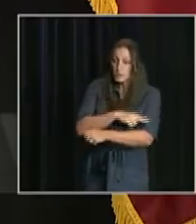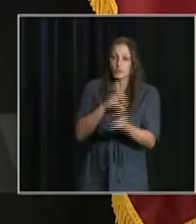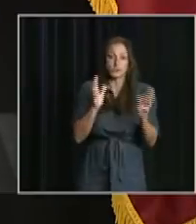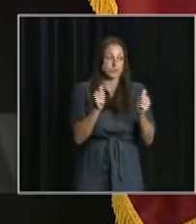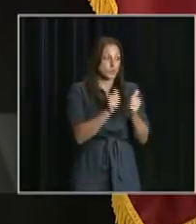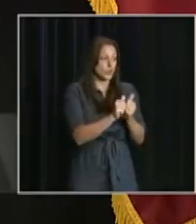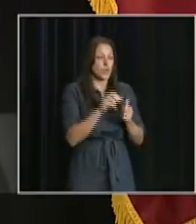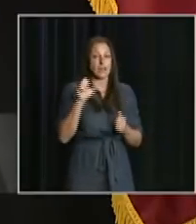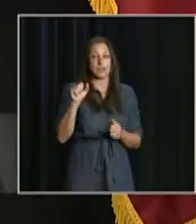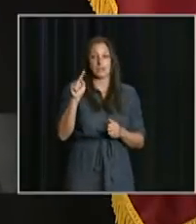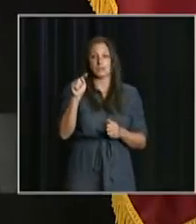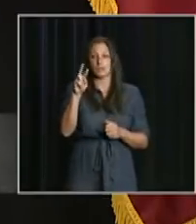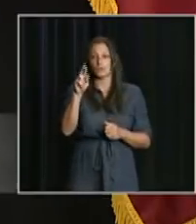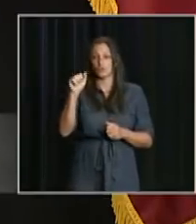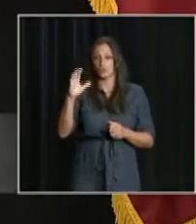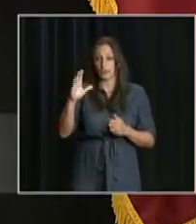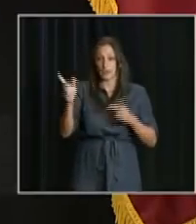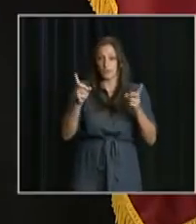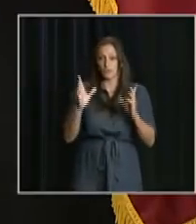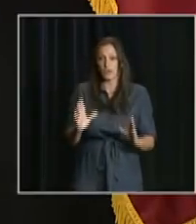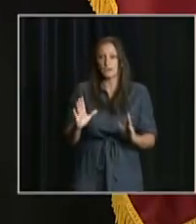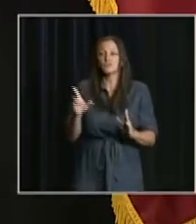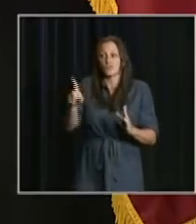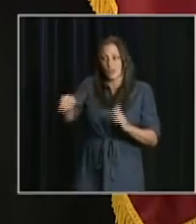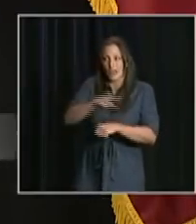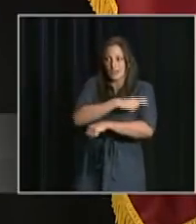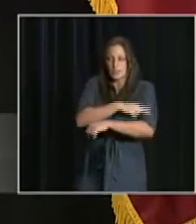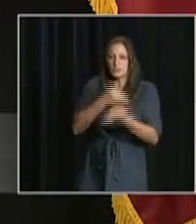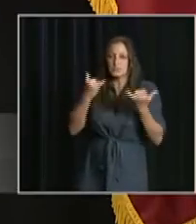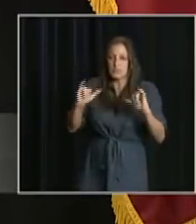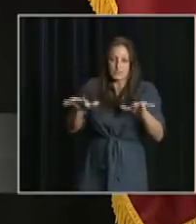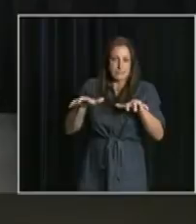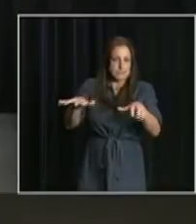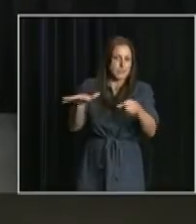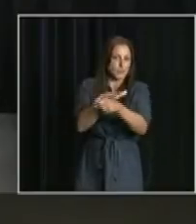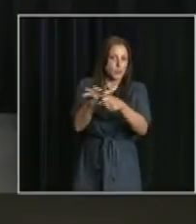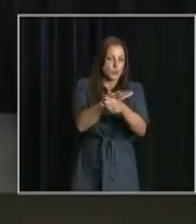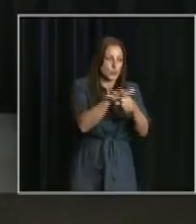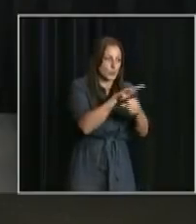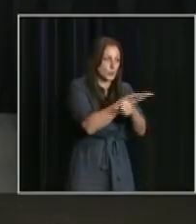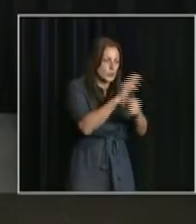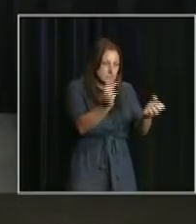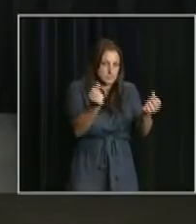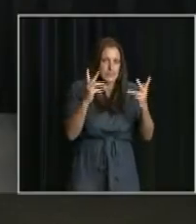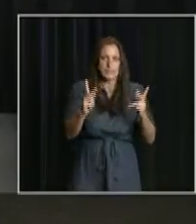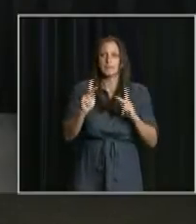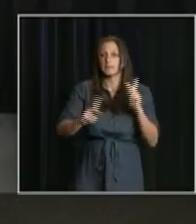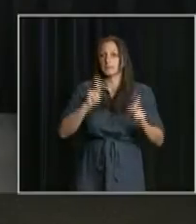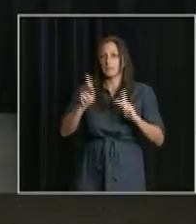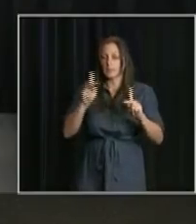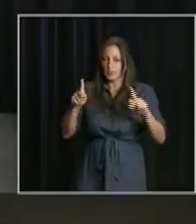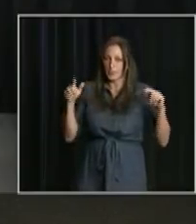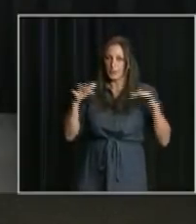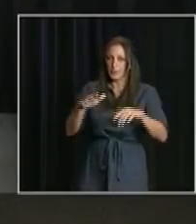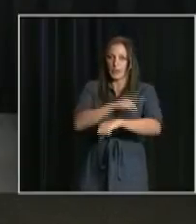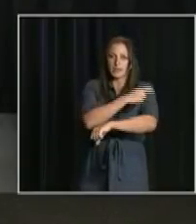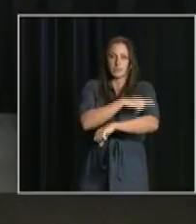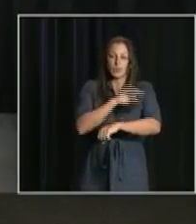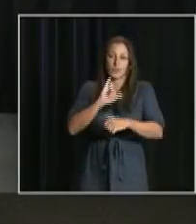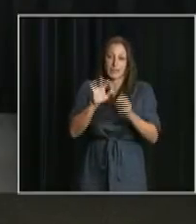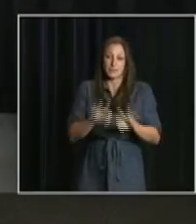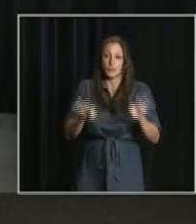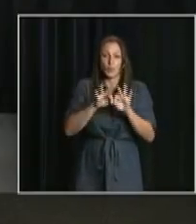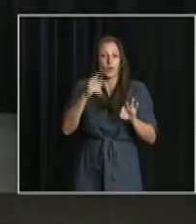today, they are still under severe stress, which is a concern for everyone in our community, regardless of their COVID status.